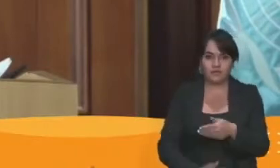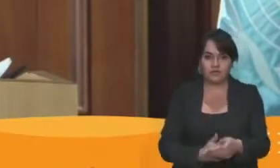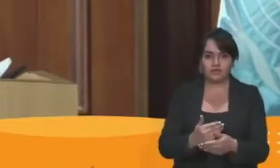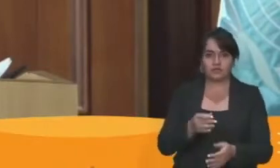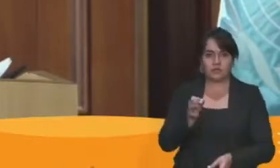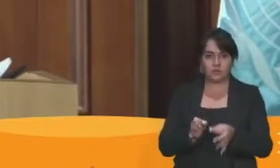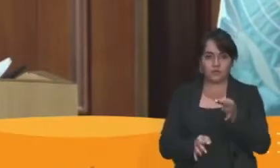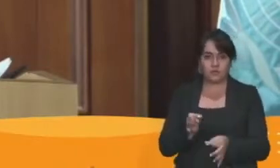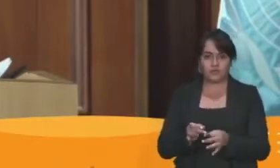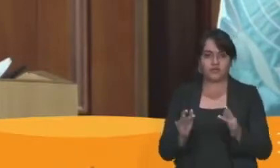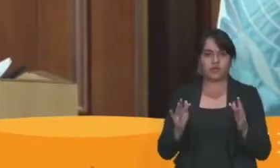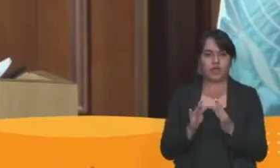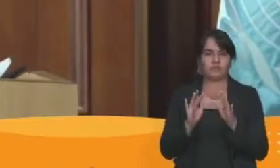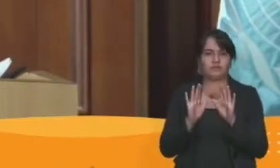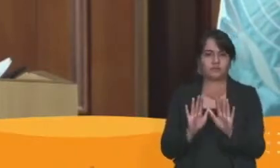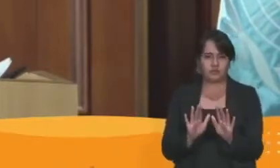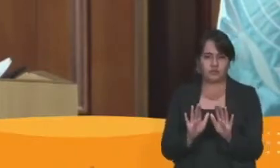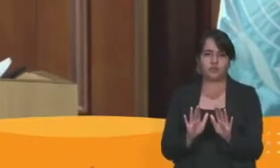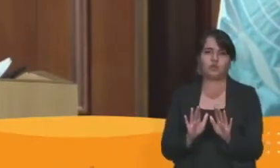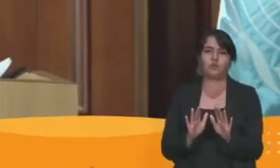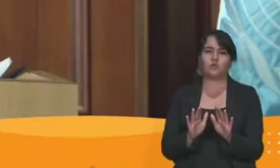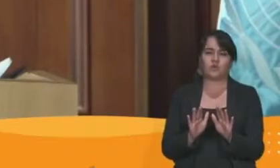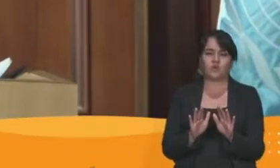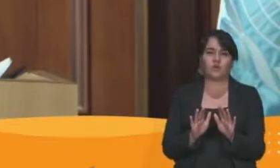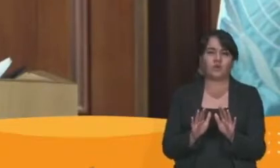in the process of these